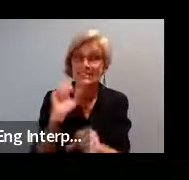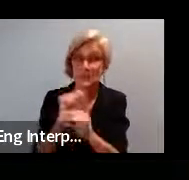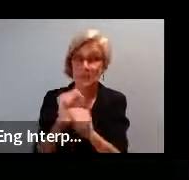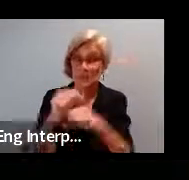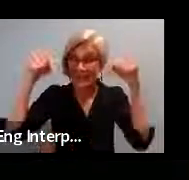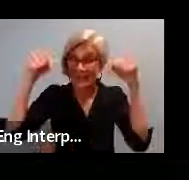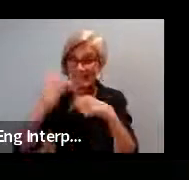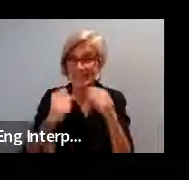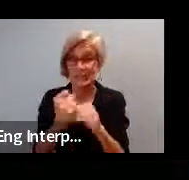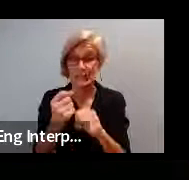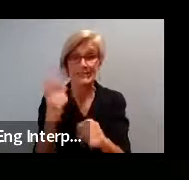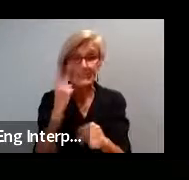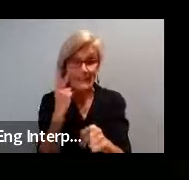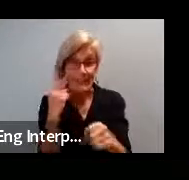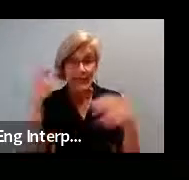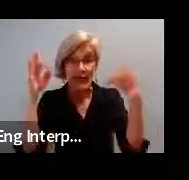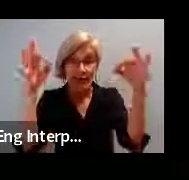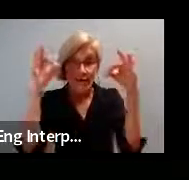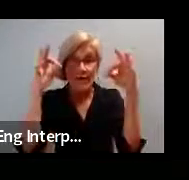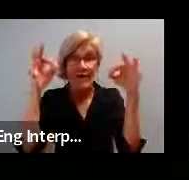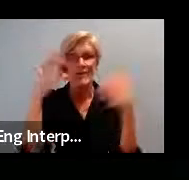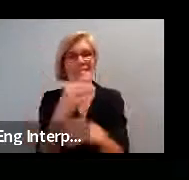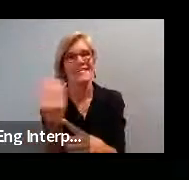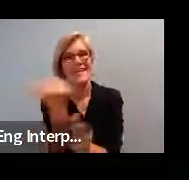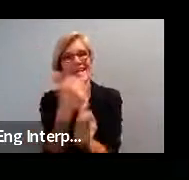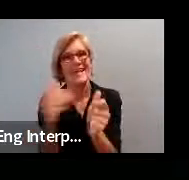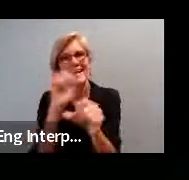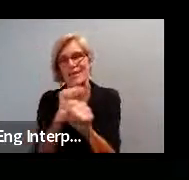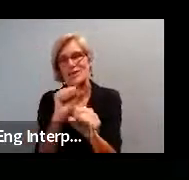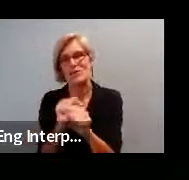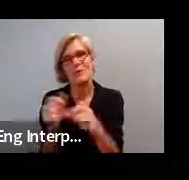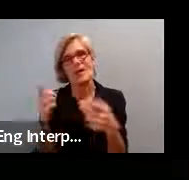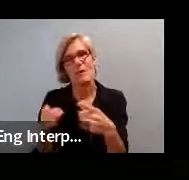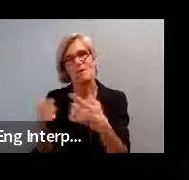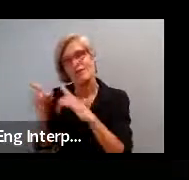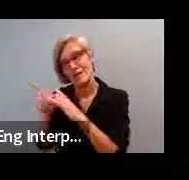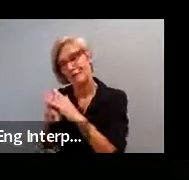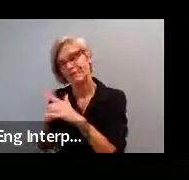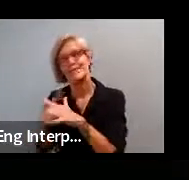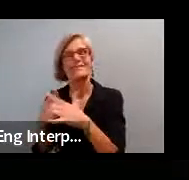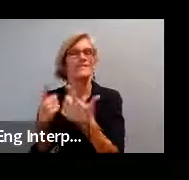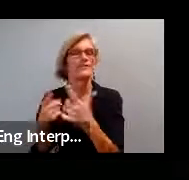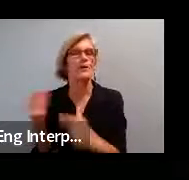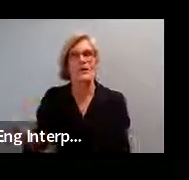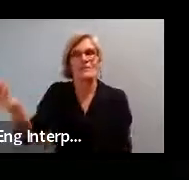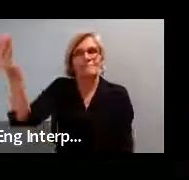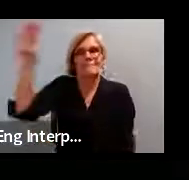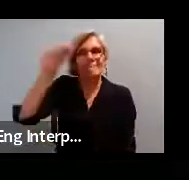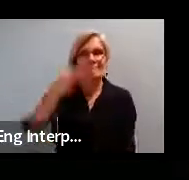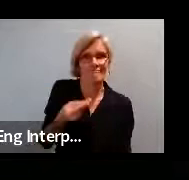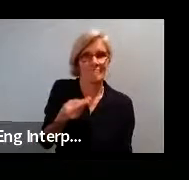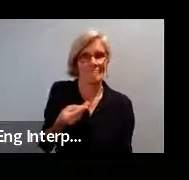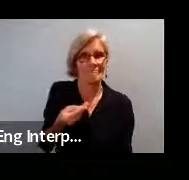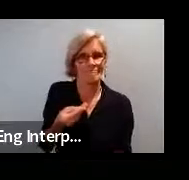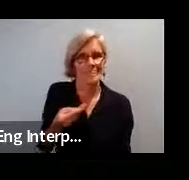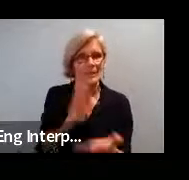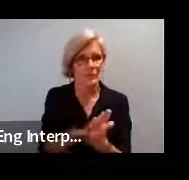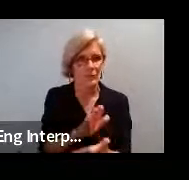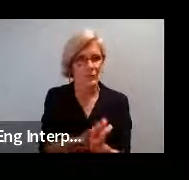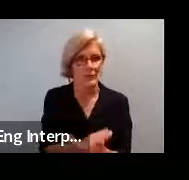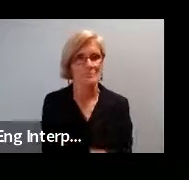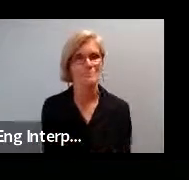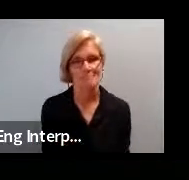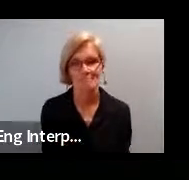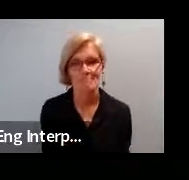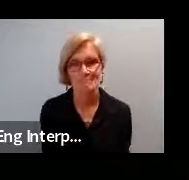work that they complete during an absence will also be returned on campus once they come back to school. So as of